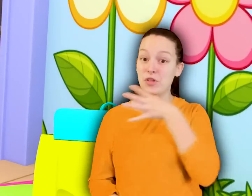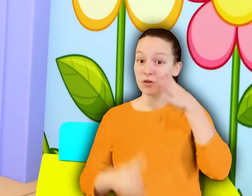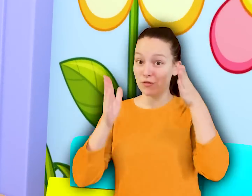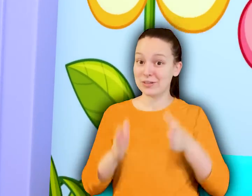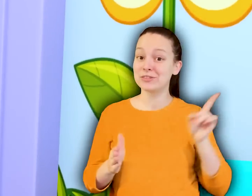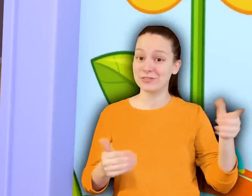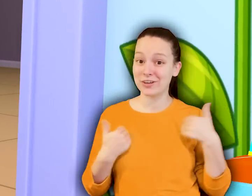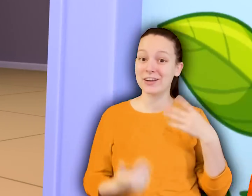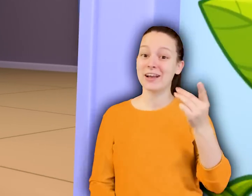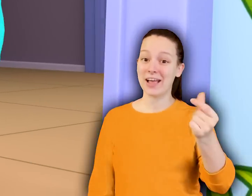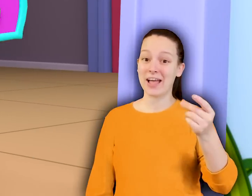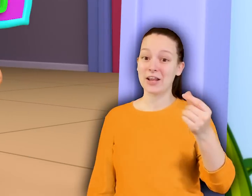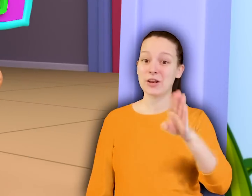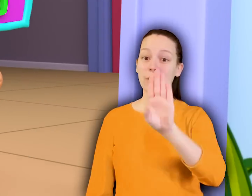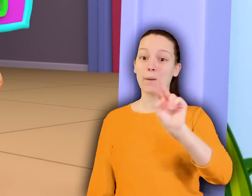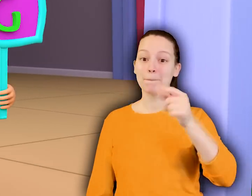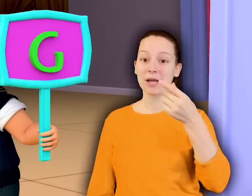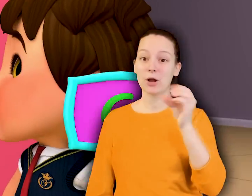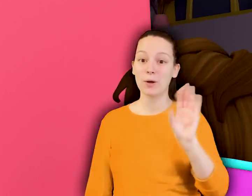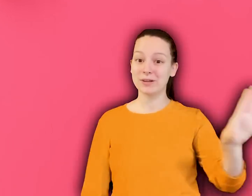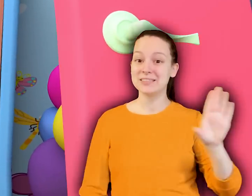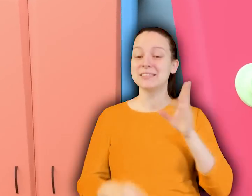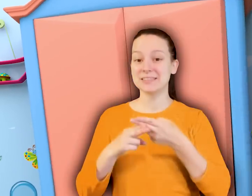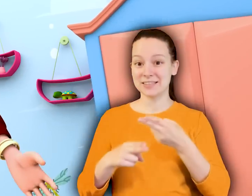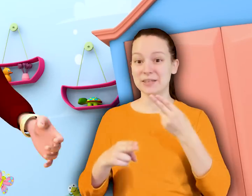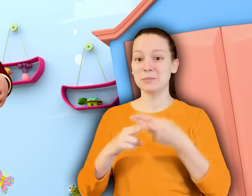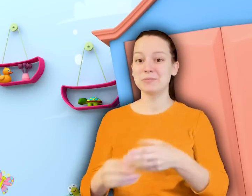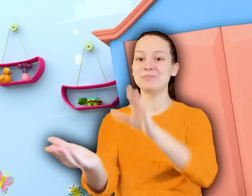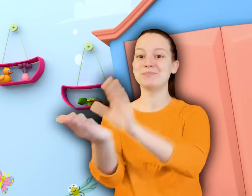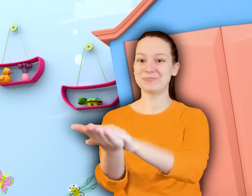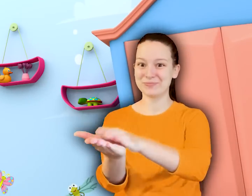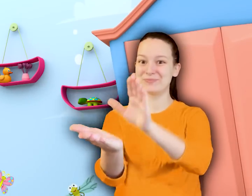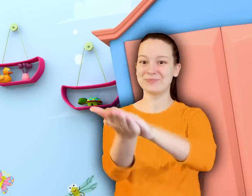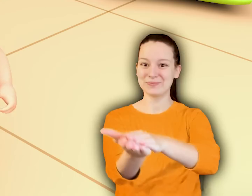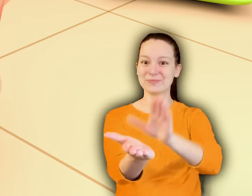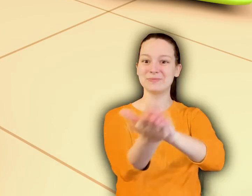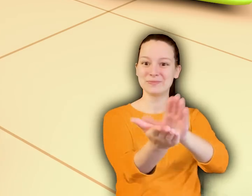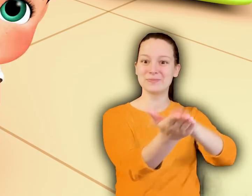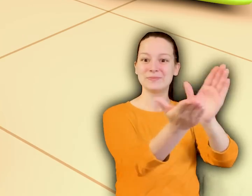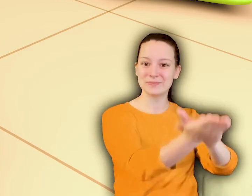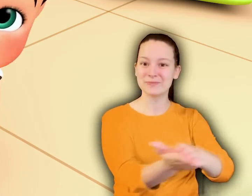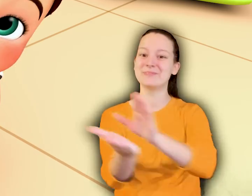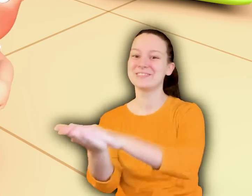name there was a farmer had a dog and Bingle was his name oh